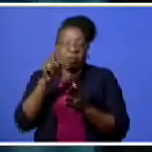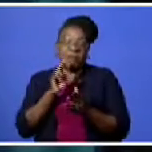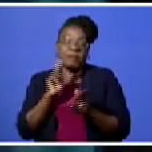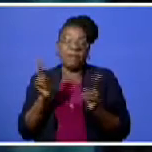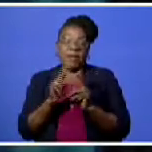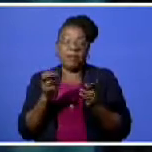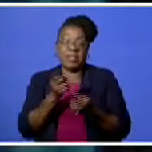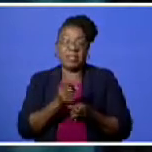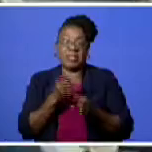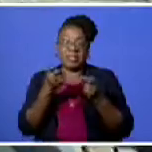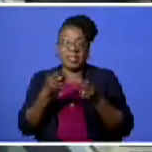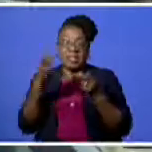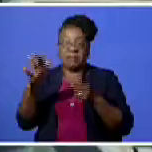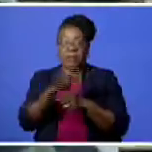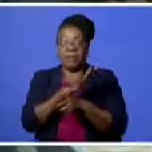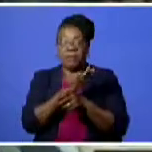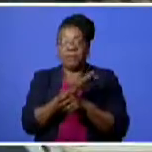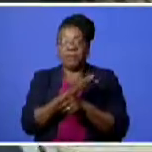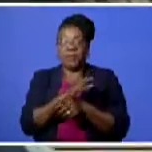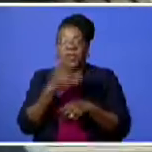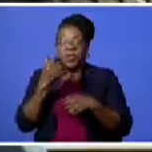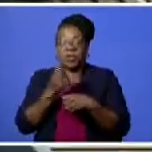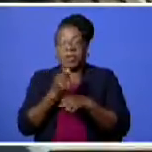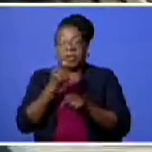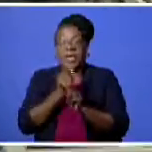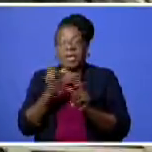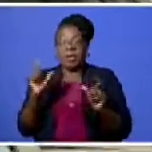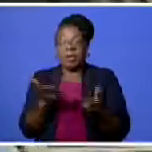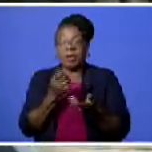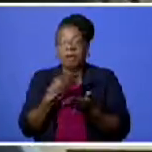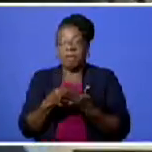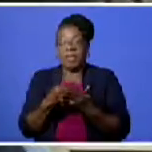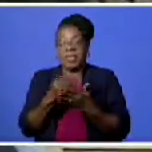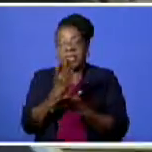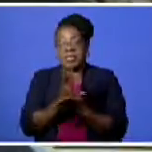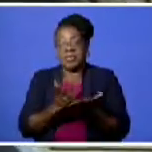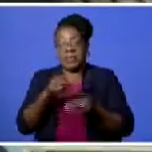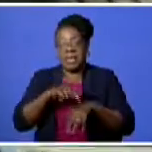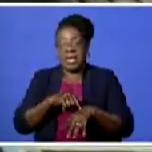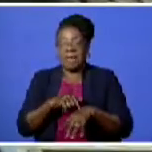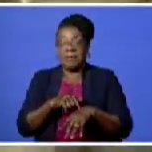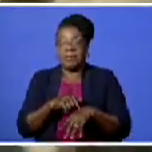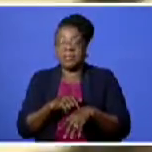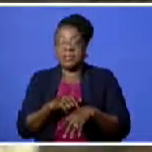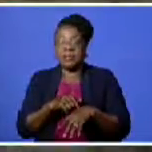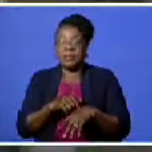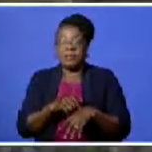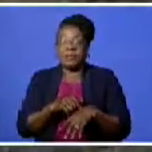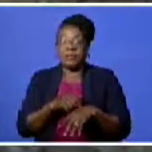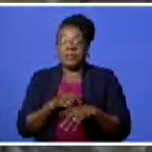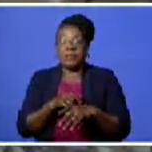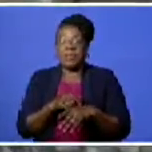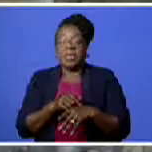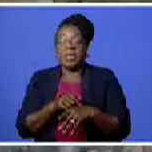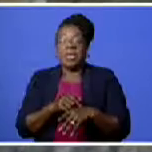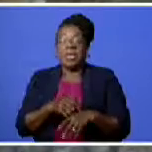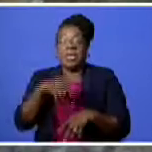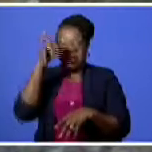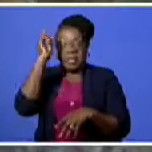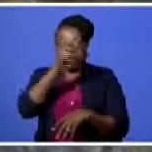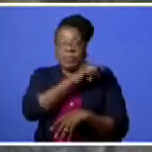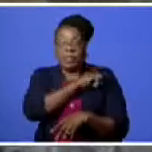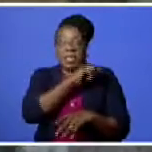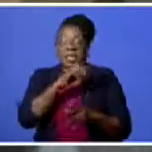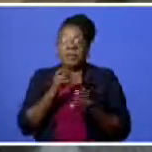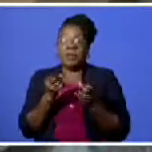Davis. You could make a lot of money, and sometimes you don't make money because of poachers. Veteran fisherman Desmond Malone